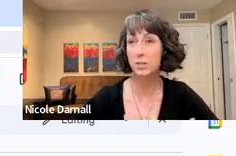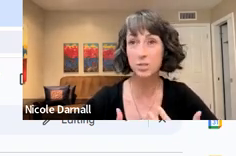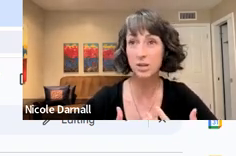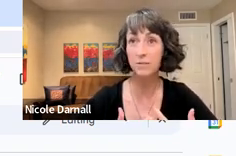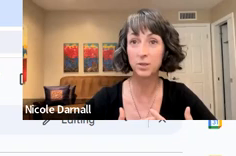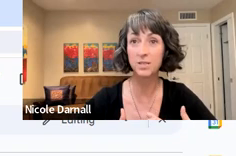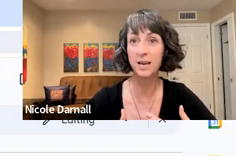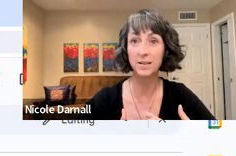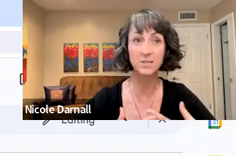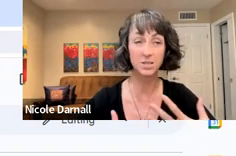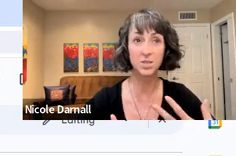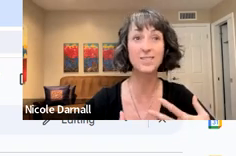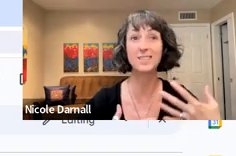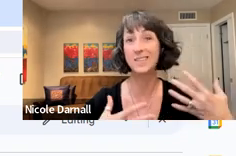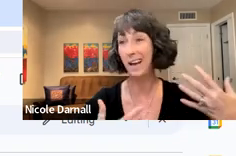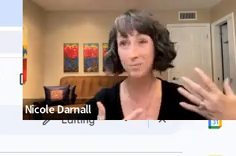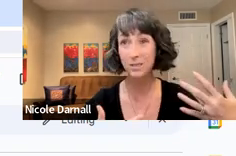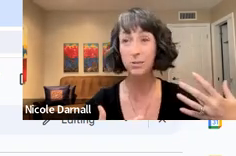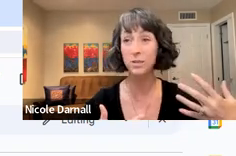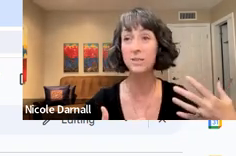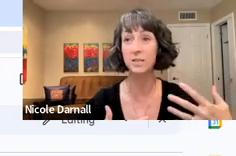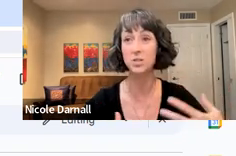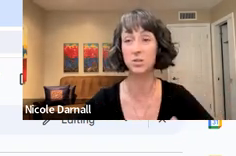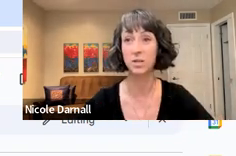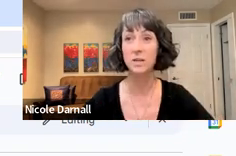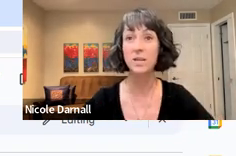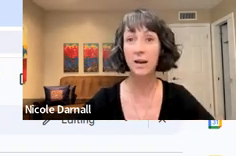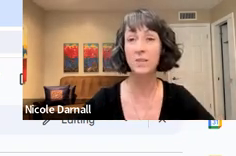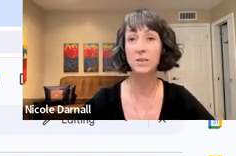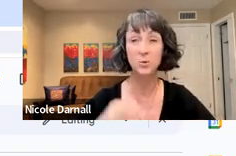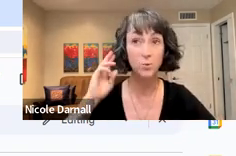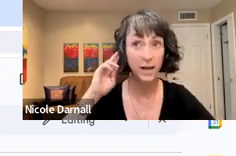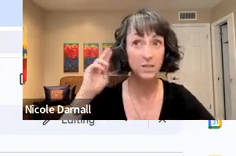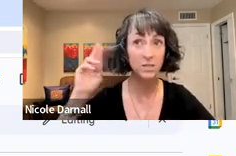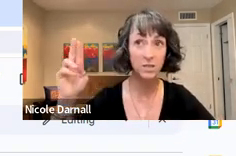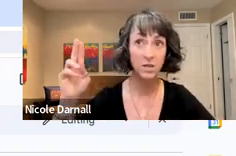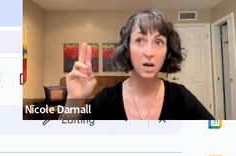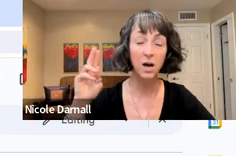the research that I've looked at suggests that it's absolutely essential to have